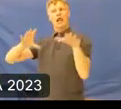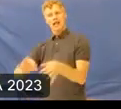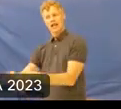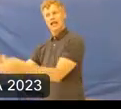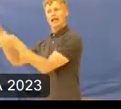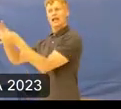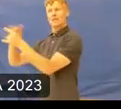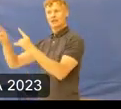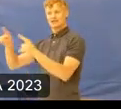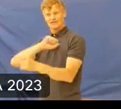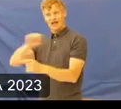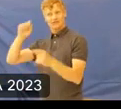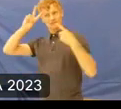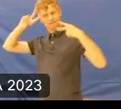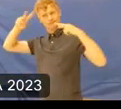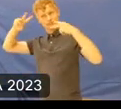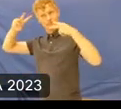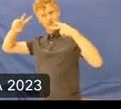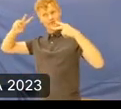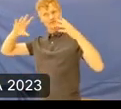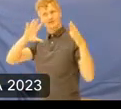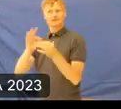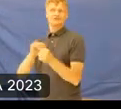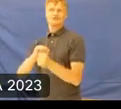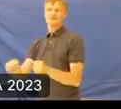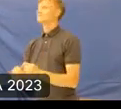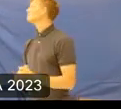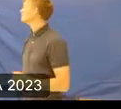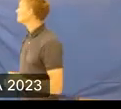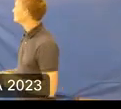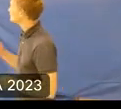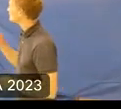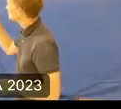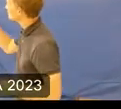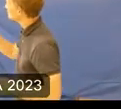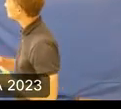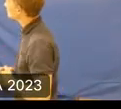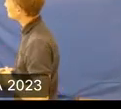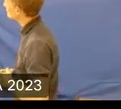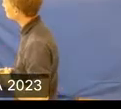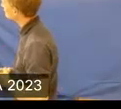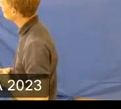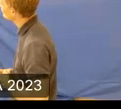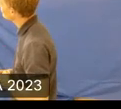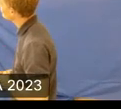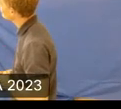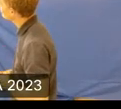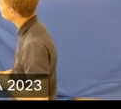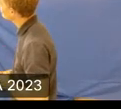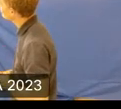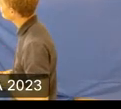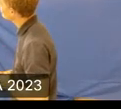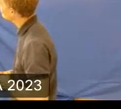Next week we'll discuss Grice's maxim. If you say that kind of thing towards the end of a class, you didn't intend to end it,